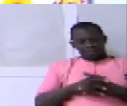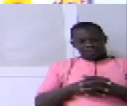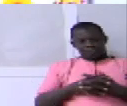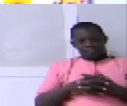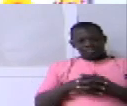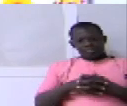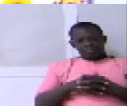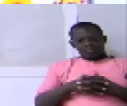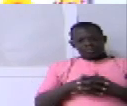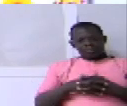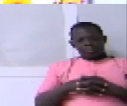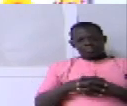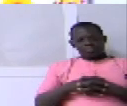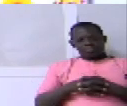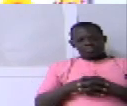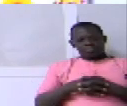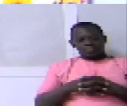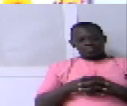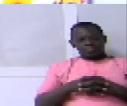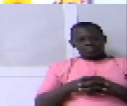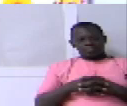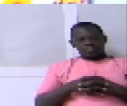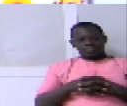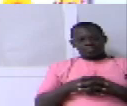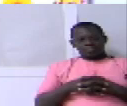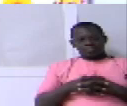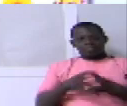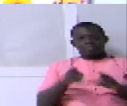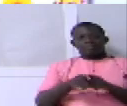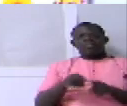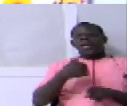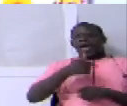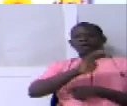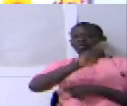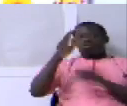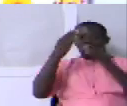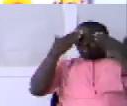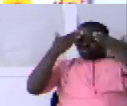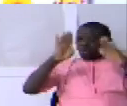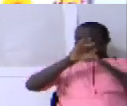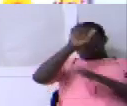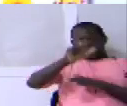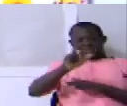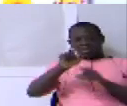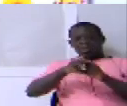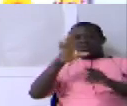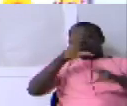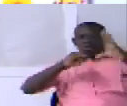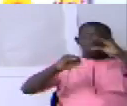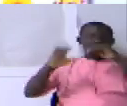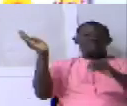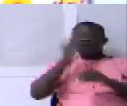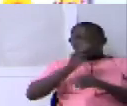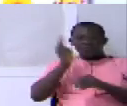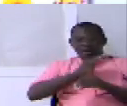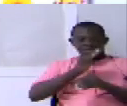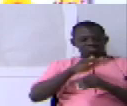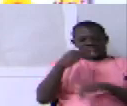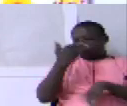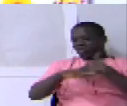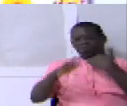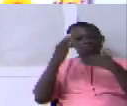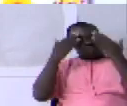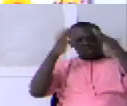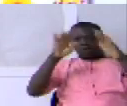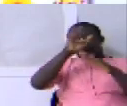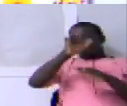makoiro sembo wata bake kaso konoje. I don't know him of telling lies. Malon ko nene malon ning faniala.